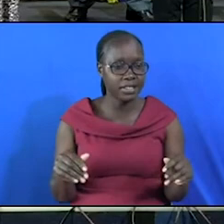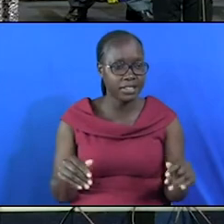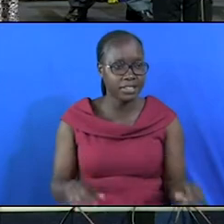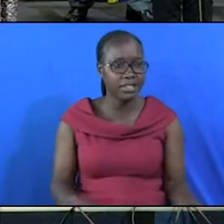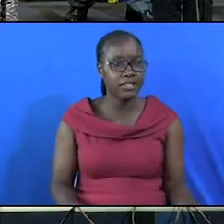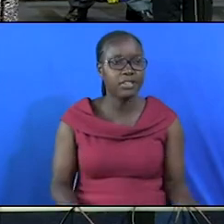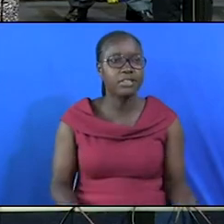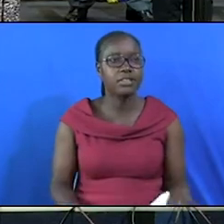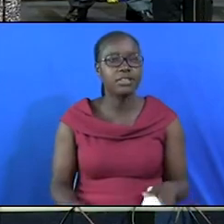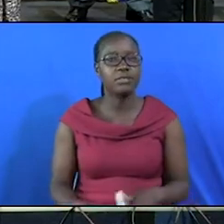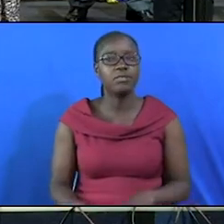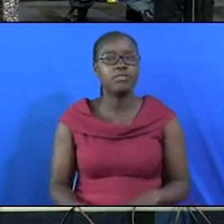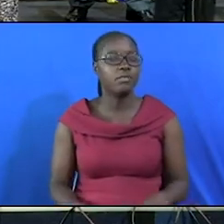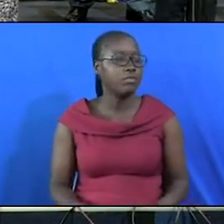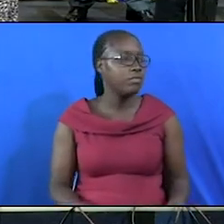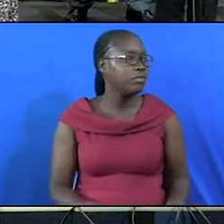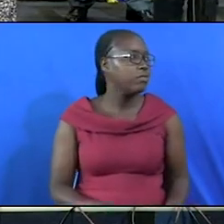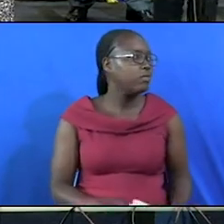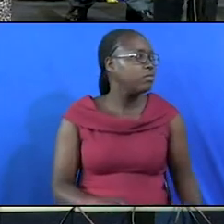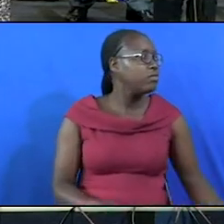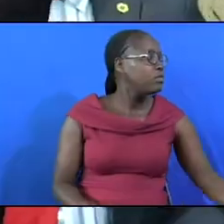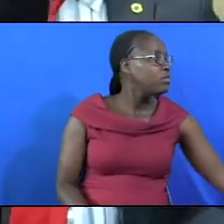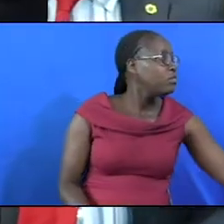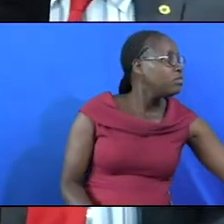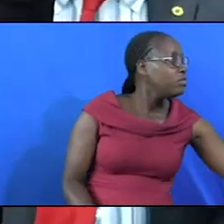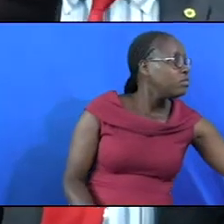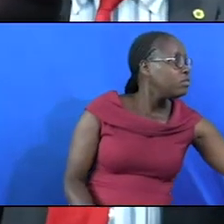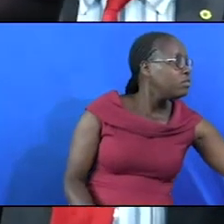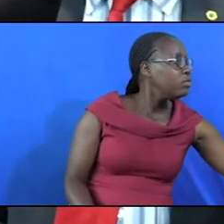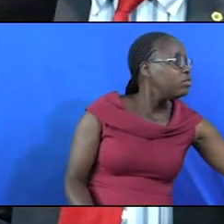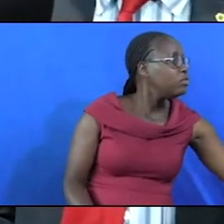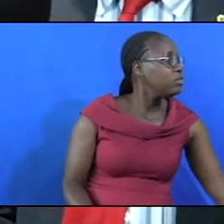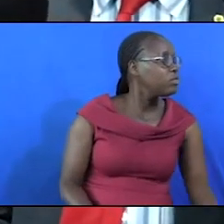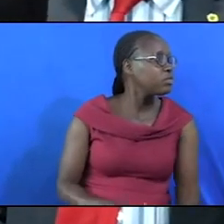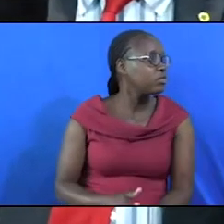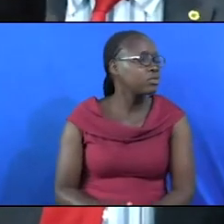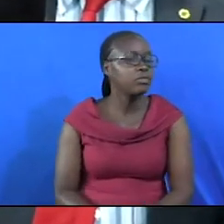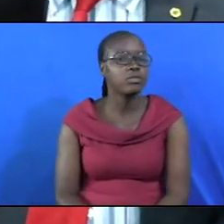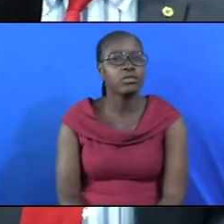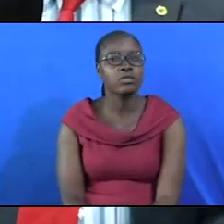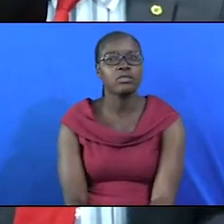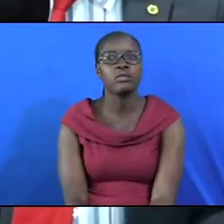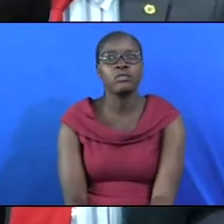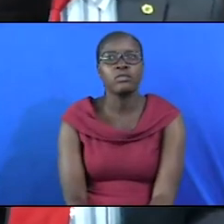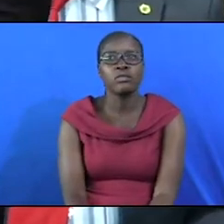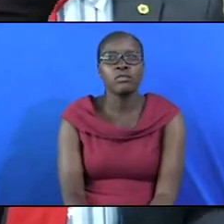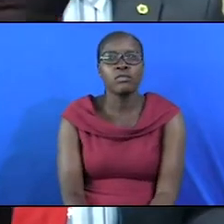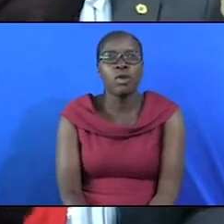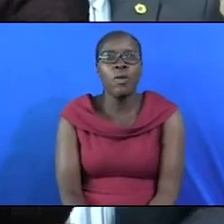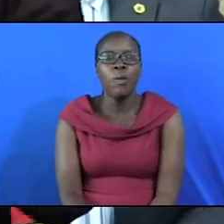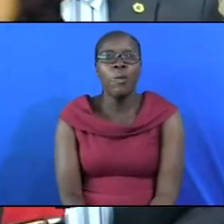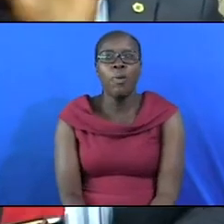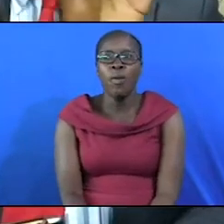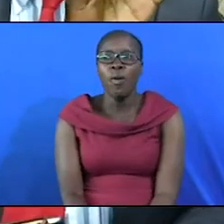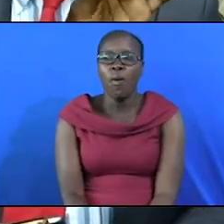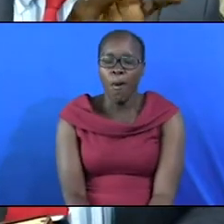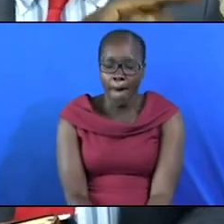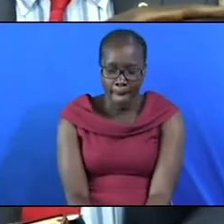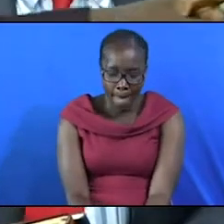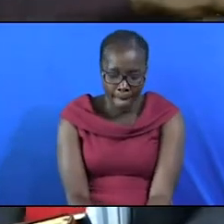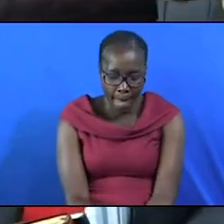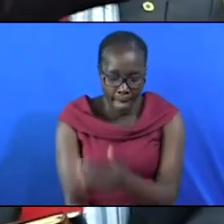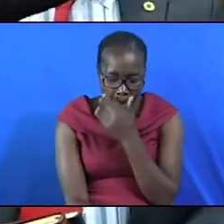sand. Thank you so much. Thank you so much. You want us to pray? If you are here for, you want to be joining